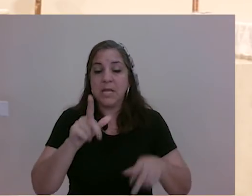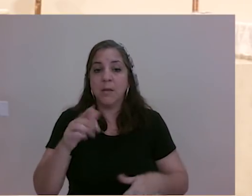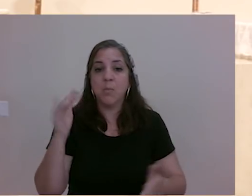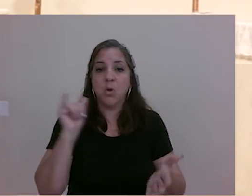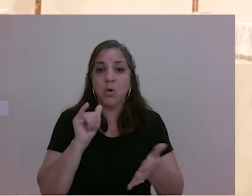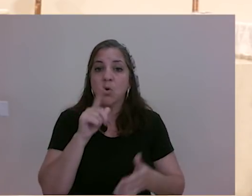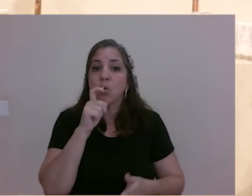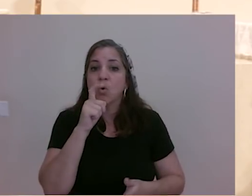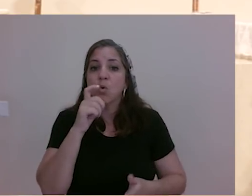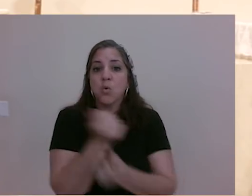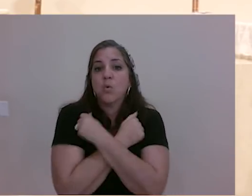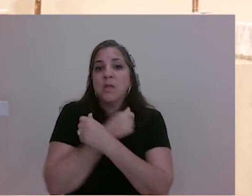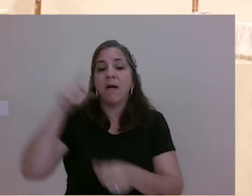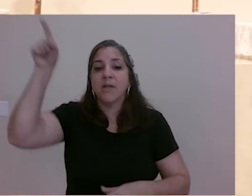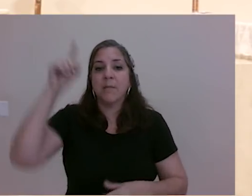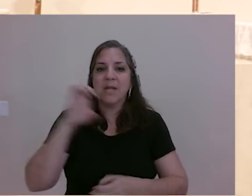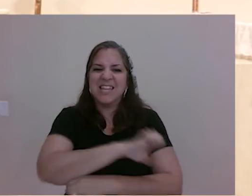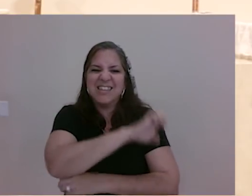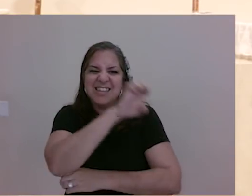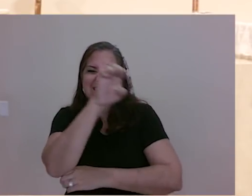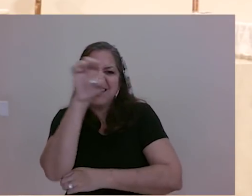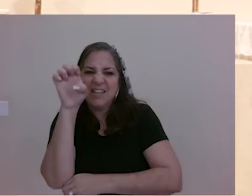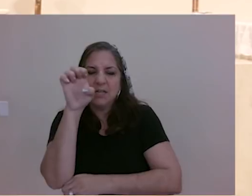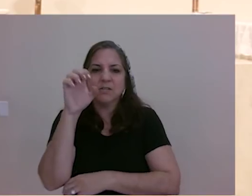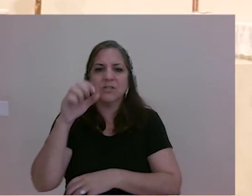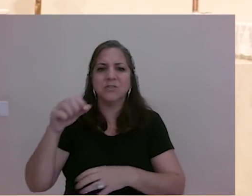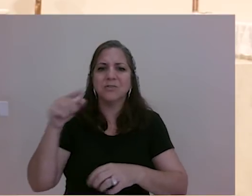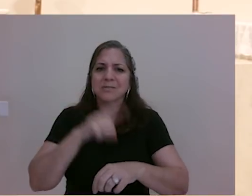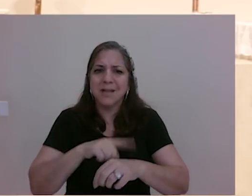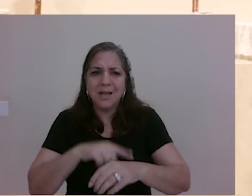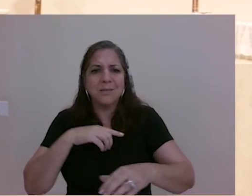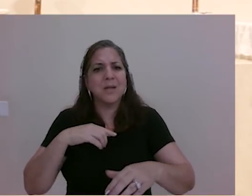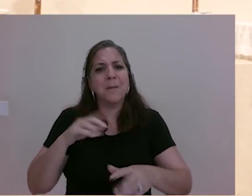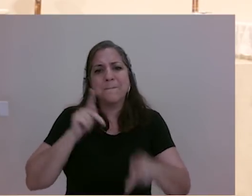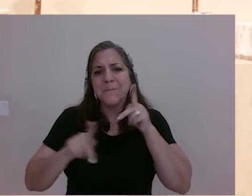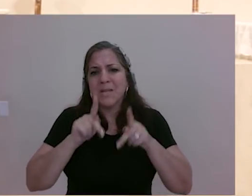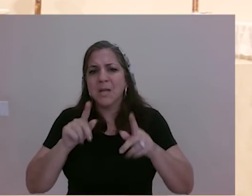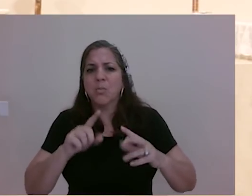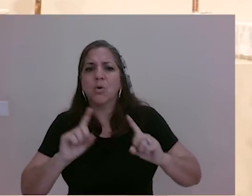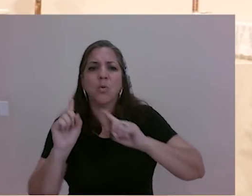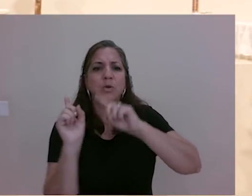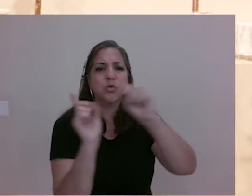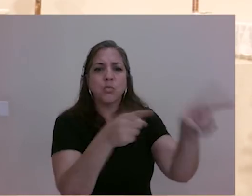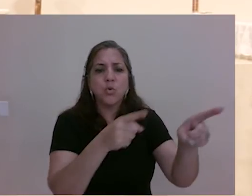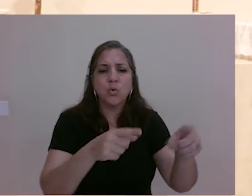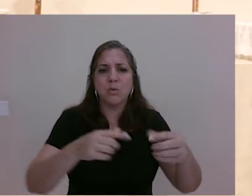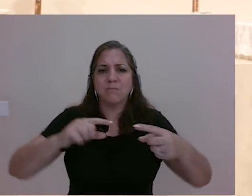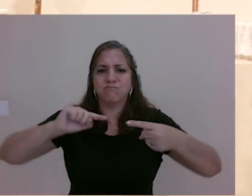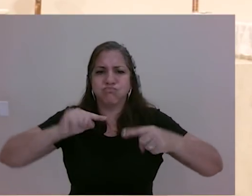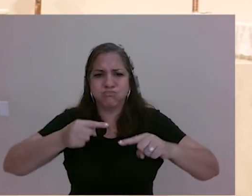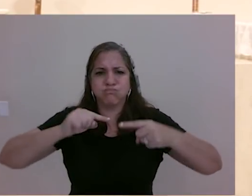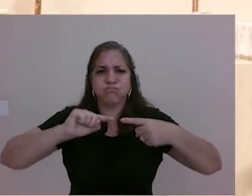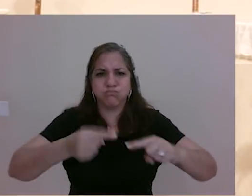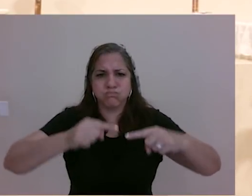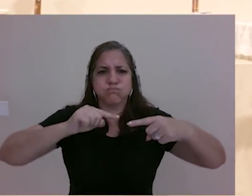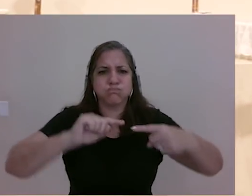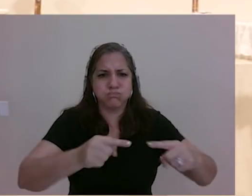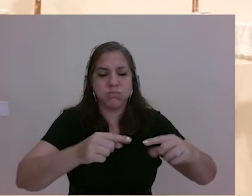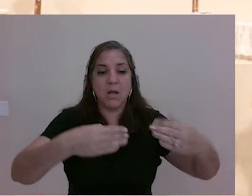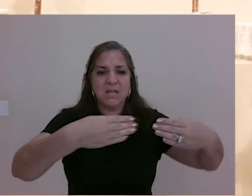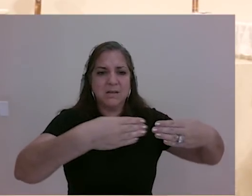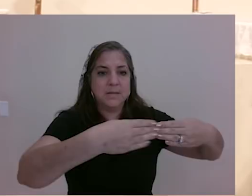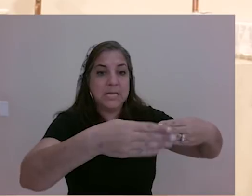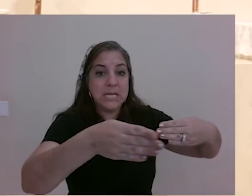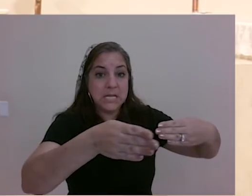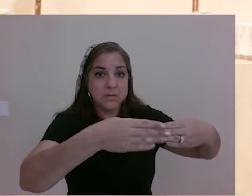through all the crisis we're going through, all the difficulties, we understand that entry control point is there, and it's protecting all of